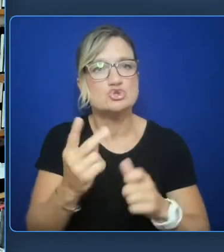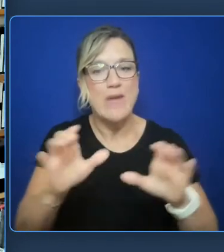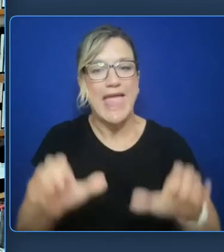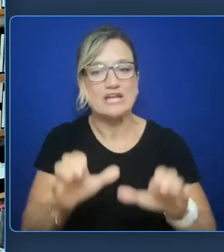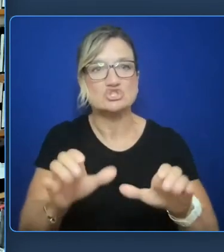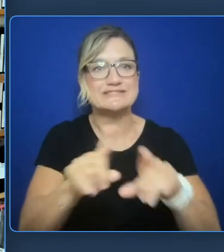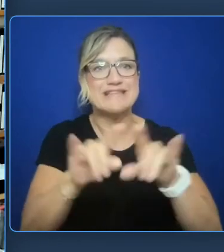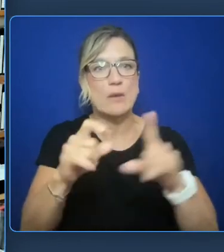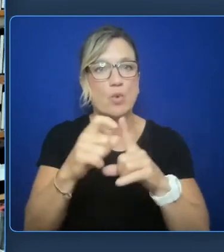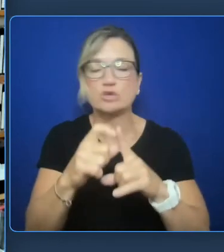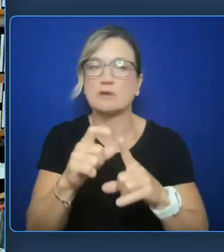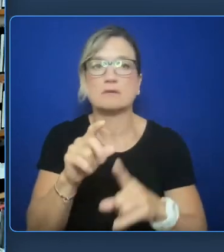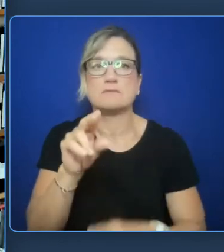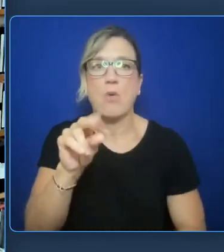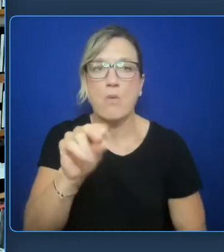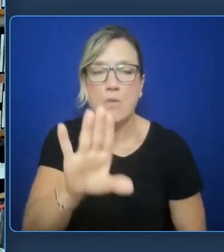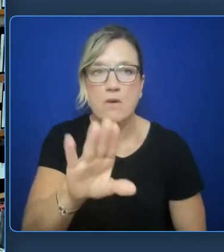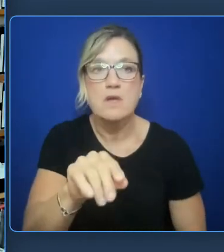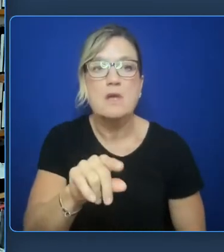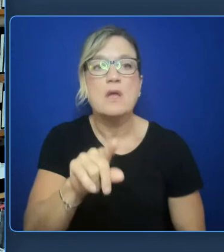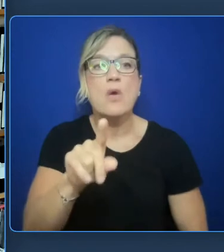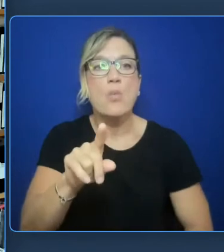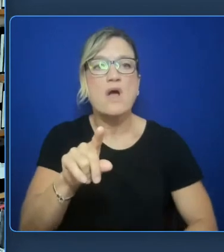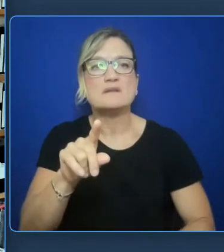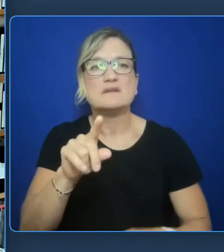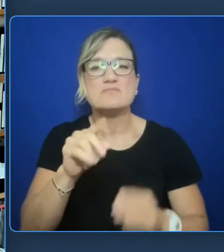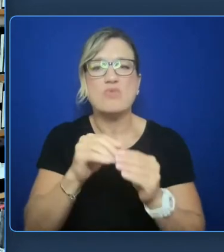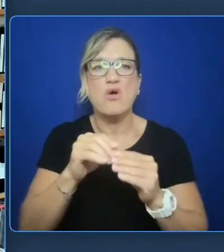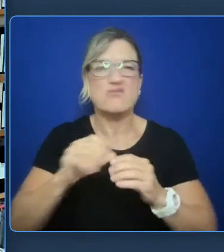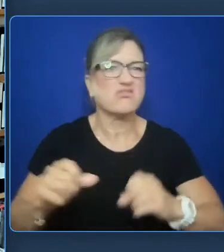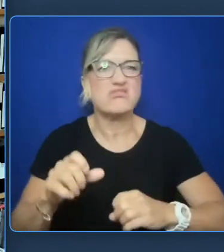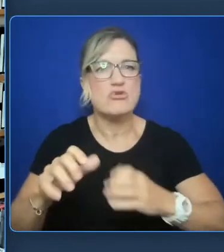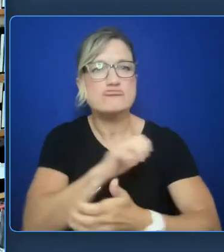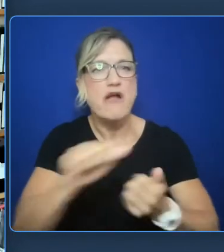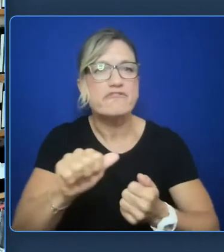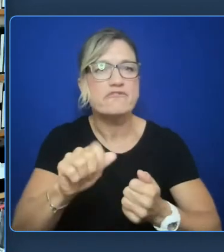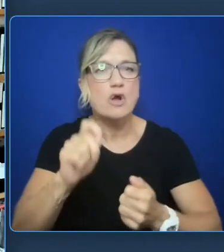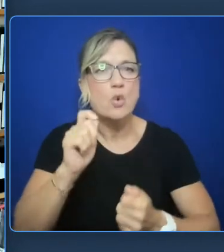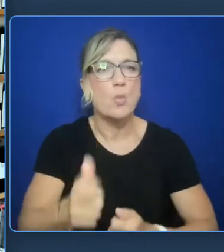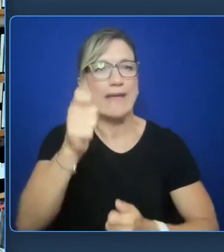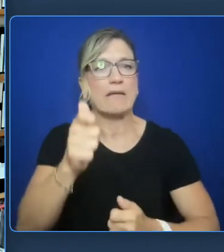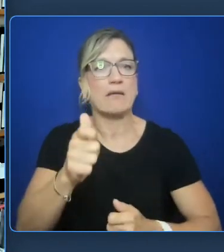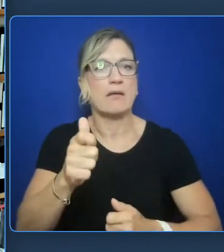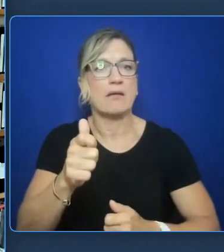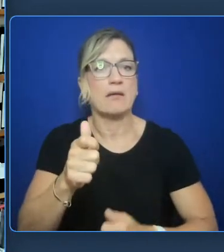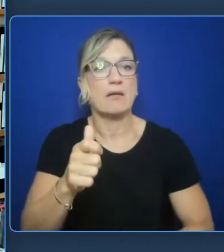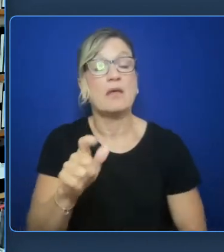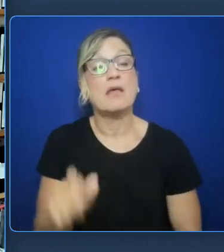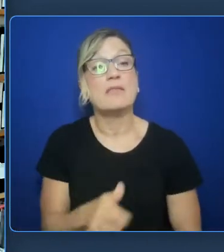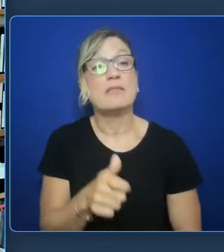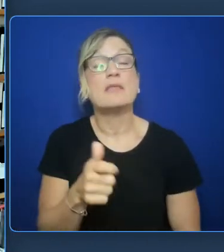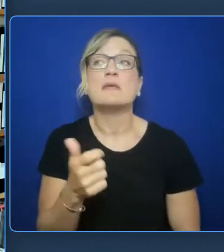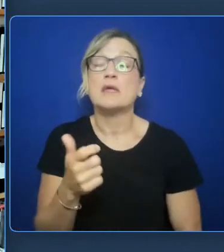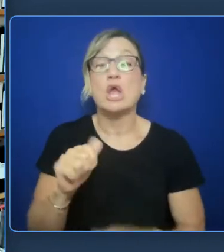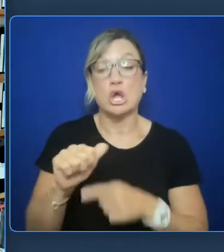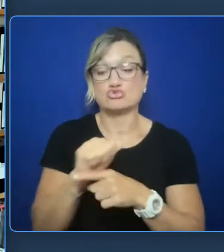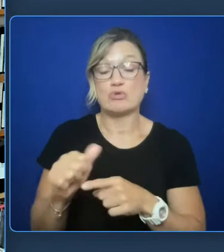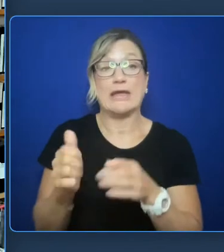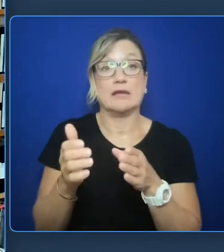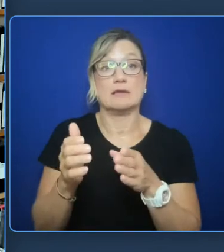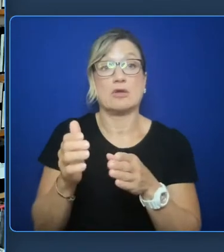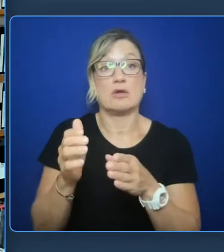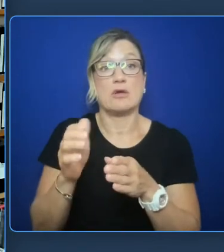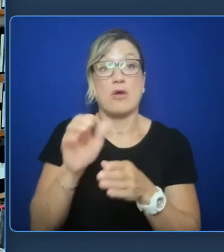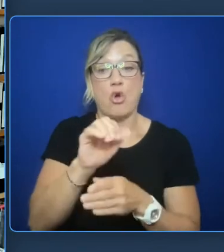words? No. The one was jagged and rough and quick. A trained audio describer